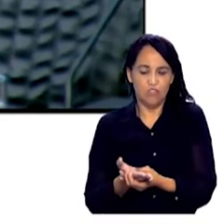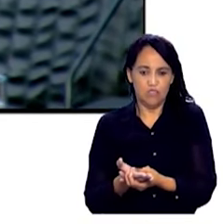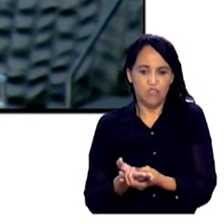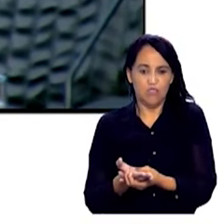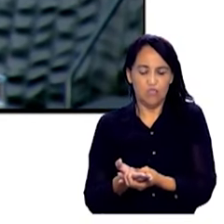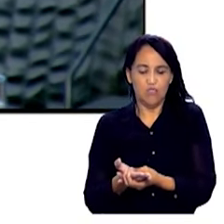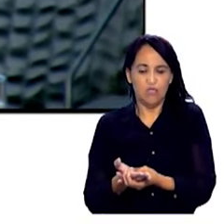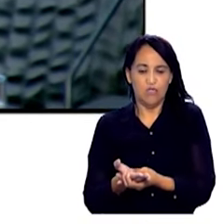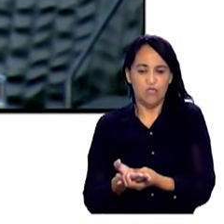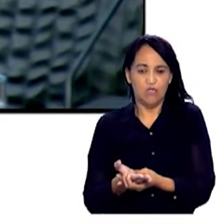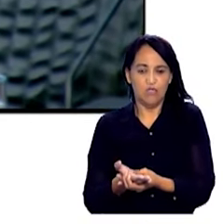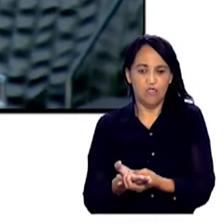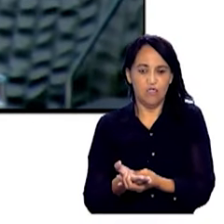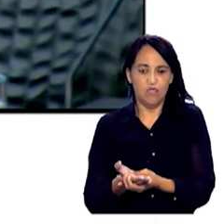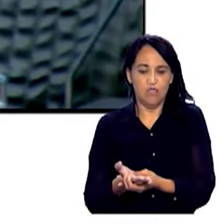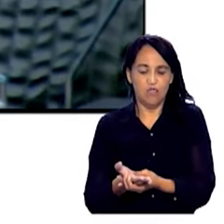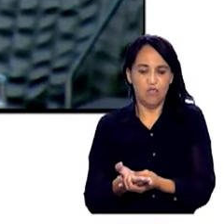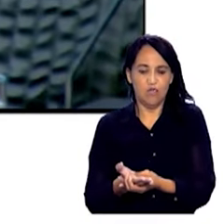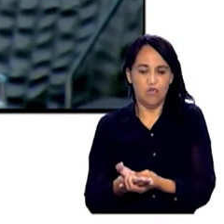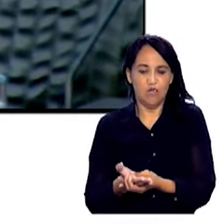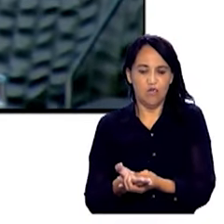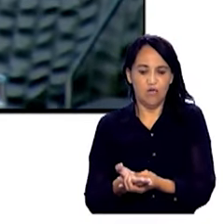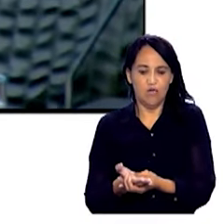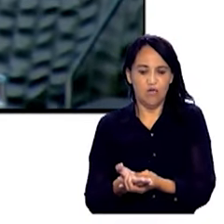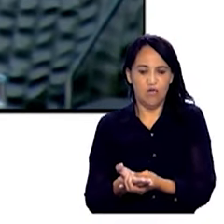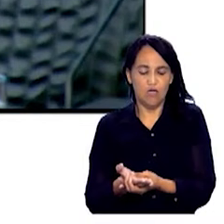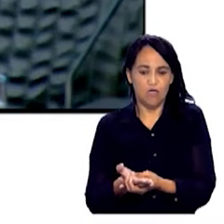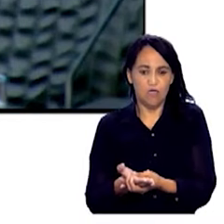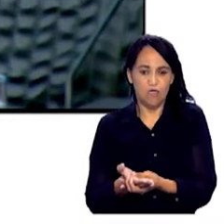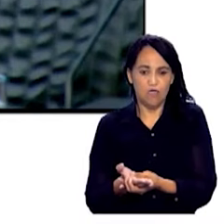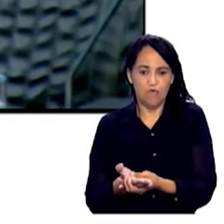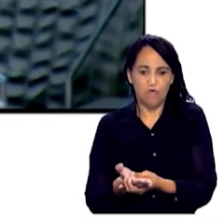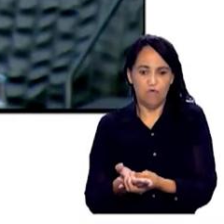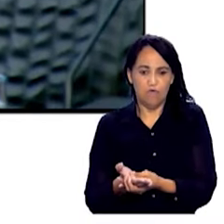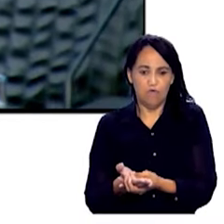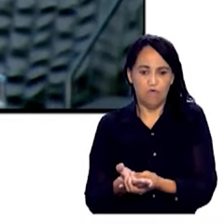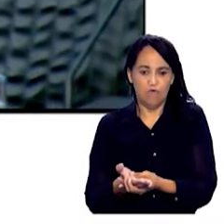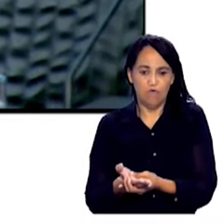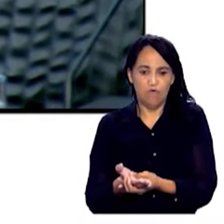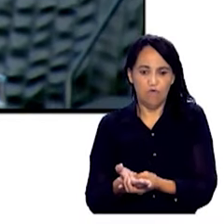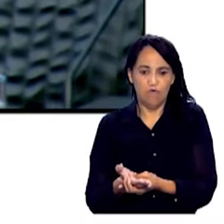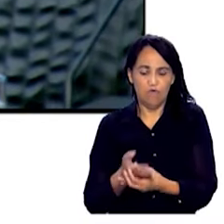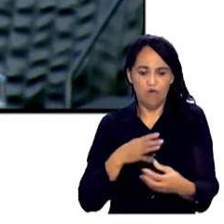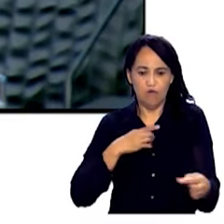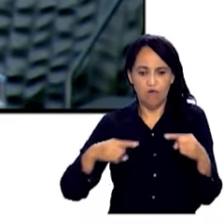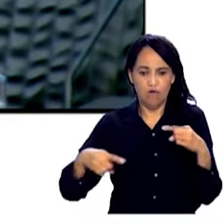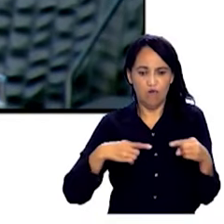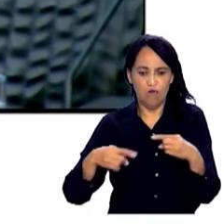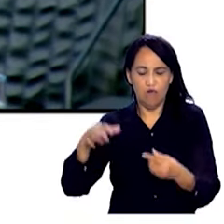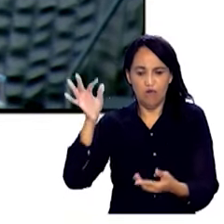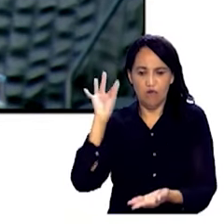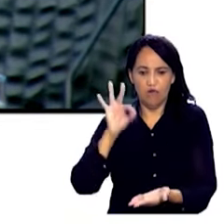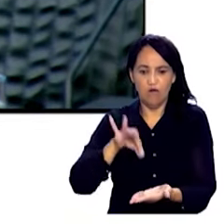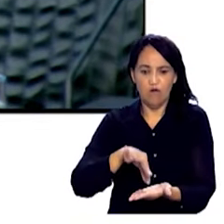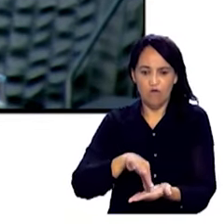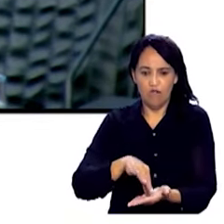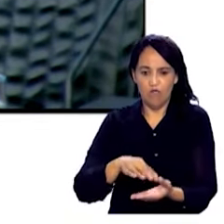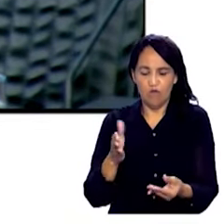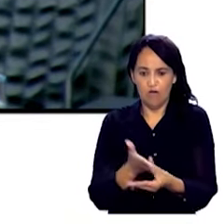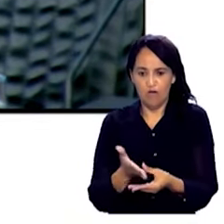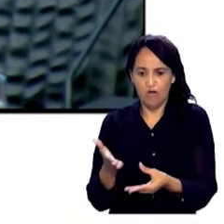view do their best to set aside their Own policy preferen deciding cases add to Sue